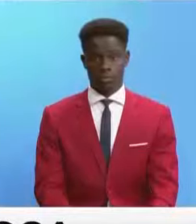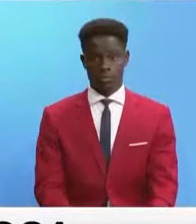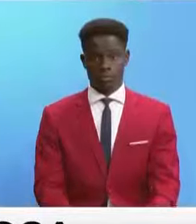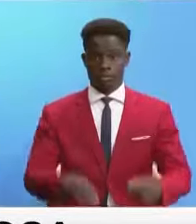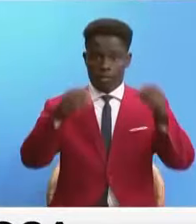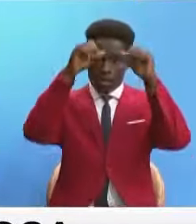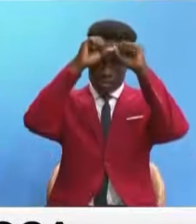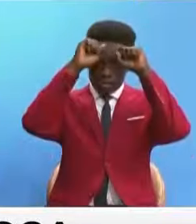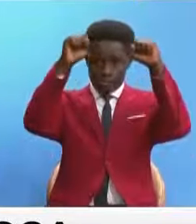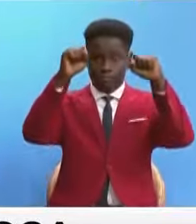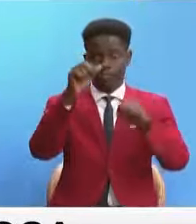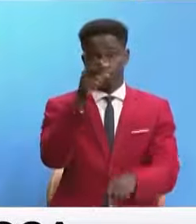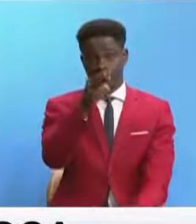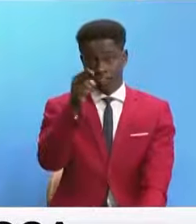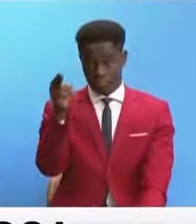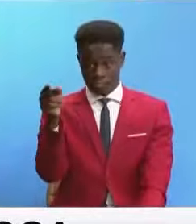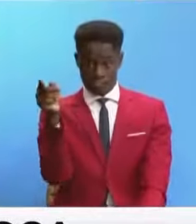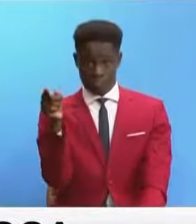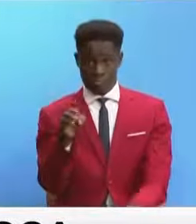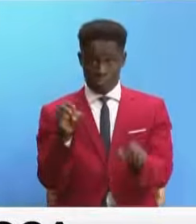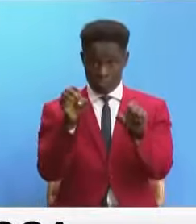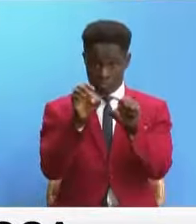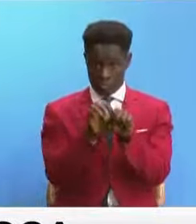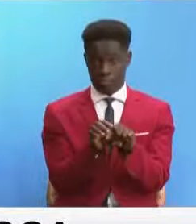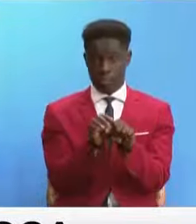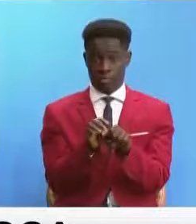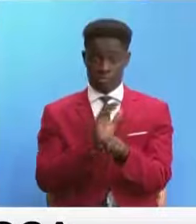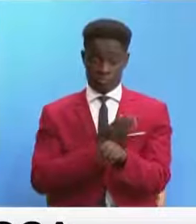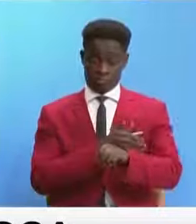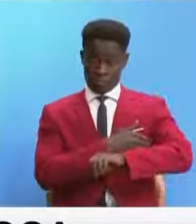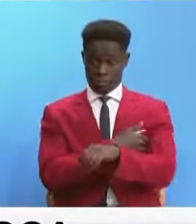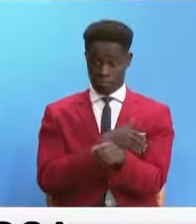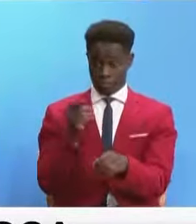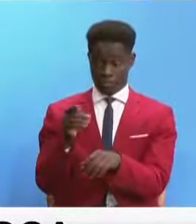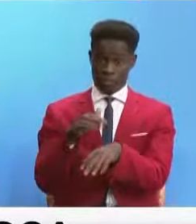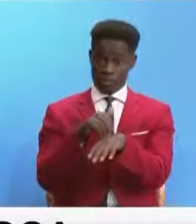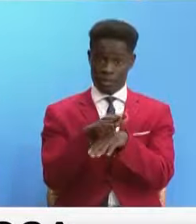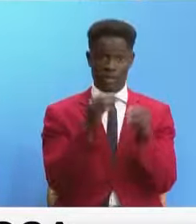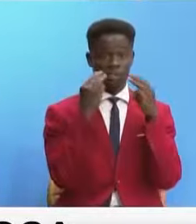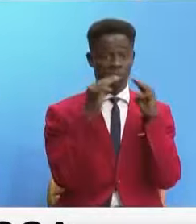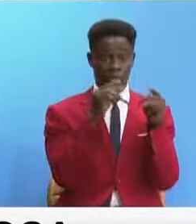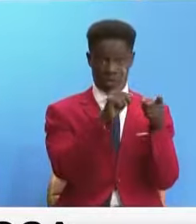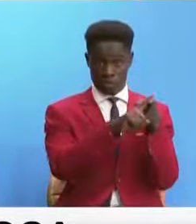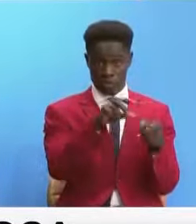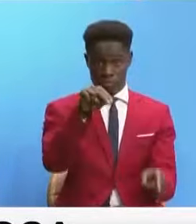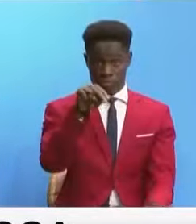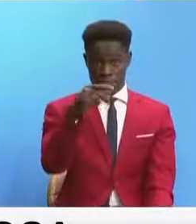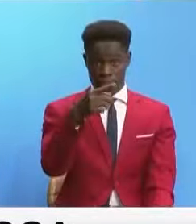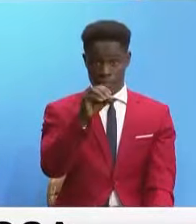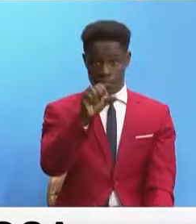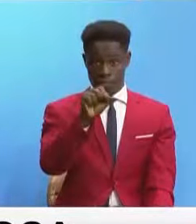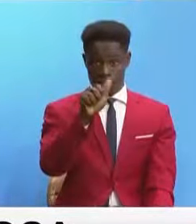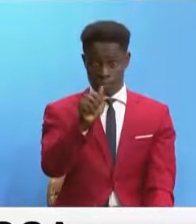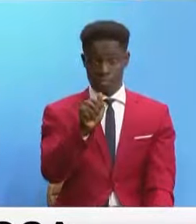President Hakainde Hichilema and the First Lady Mutinta have sent a message of condolences to the Ngosa family on the demise